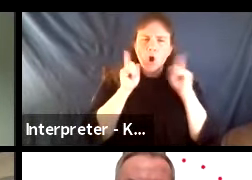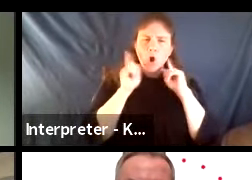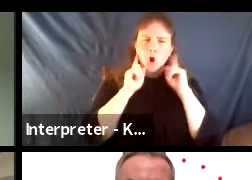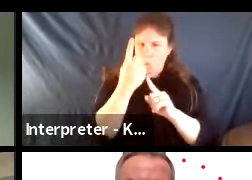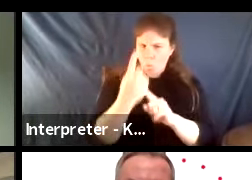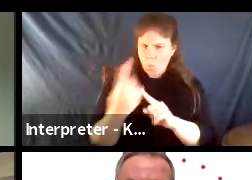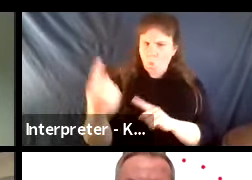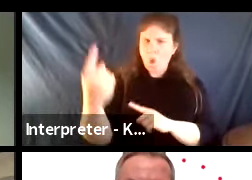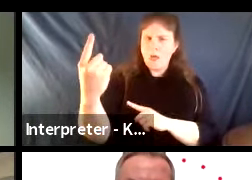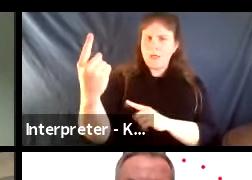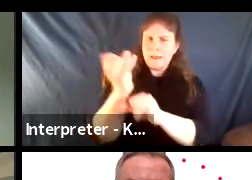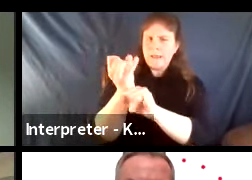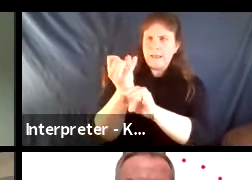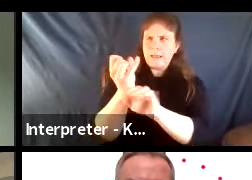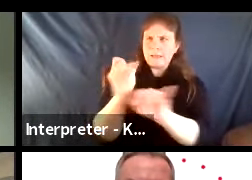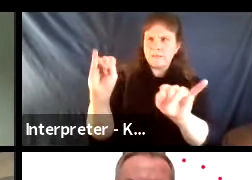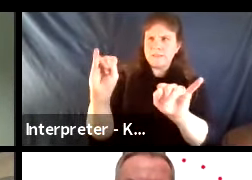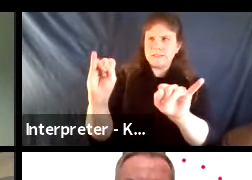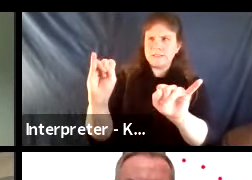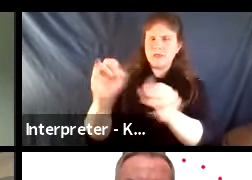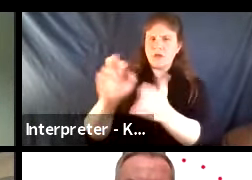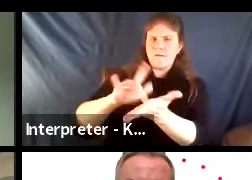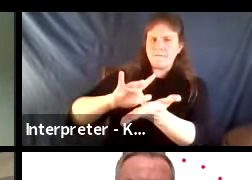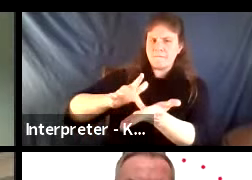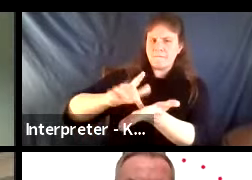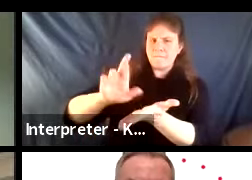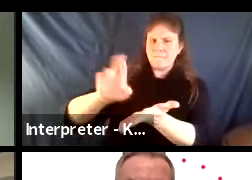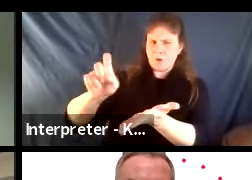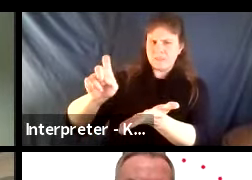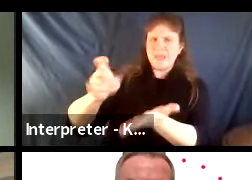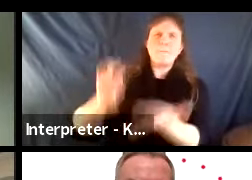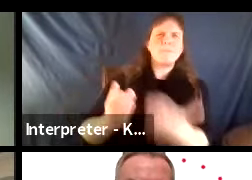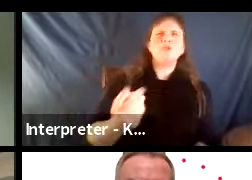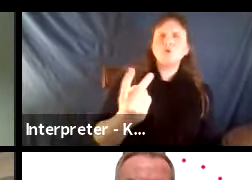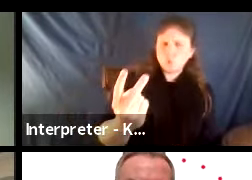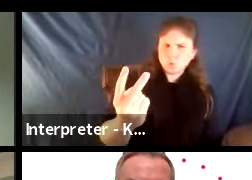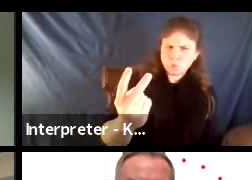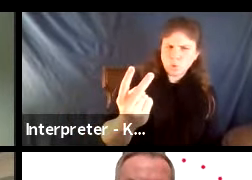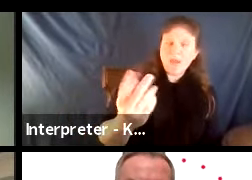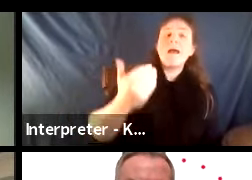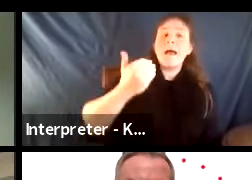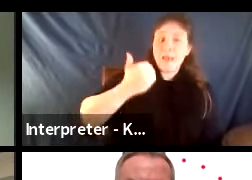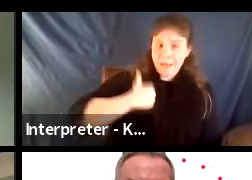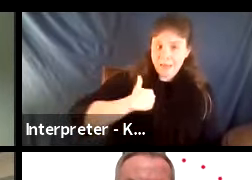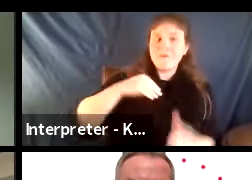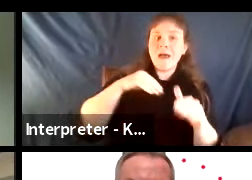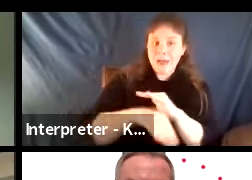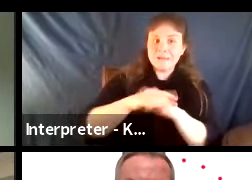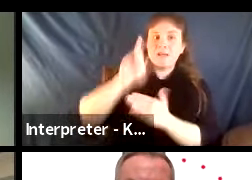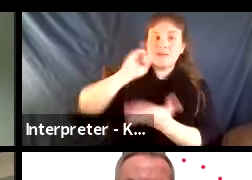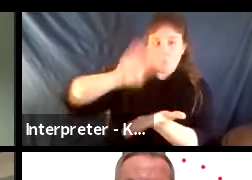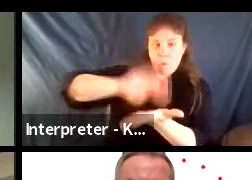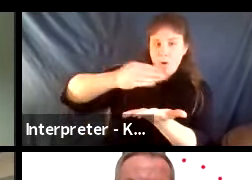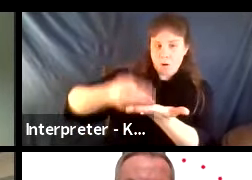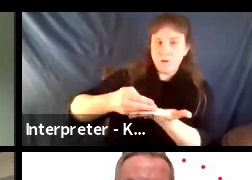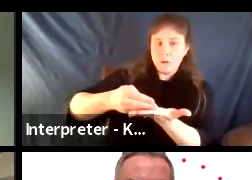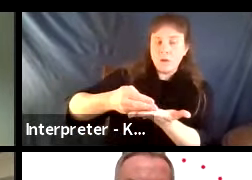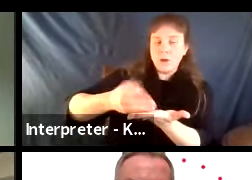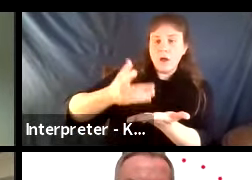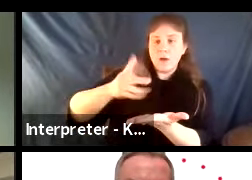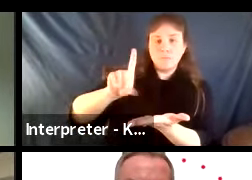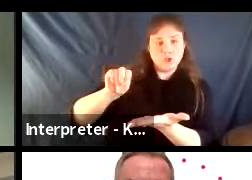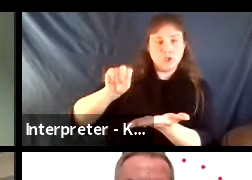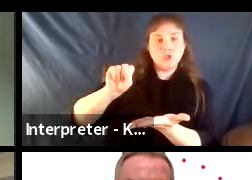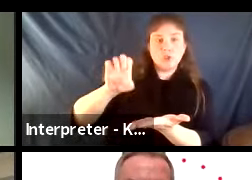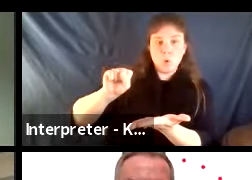pharmacy, maybe two that have an allocation. So it's critically important, I think, for us to consider,